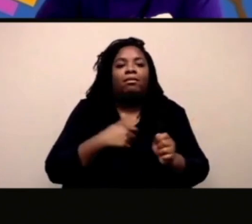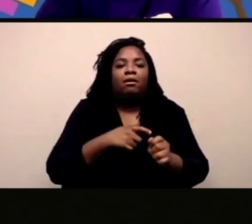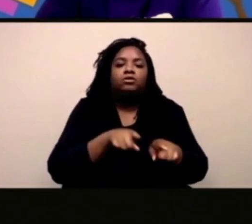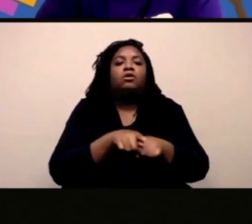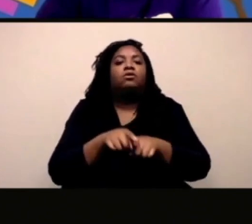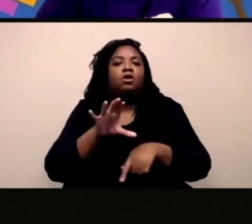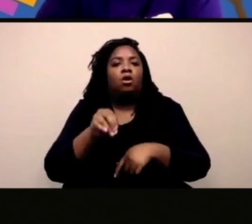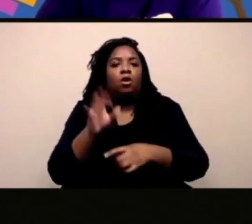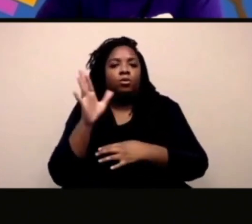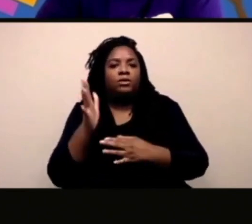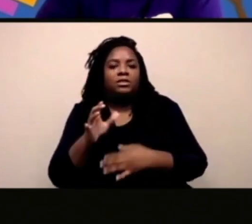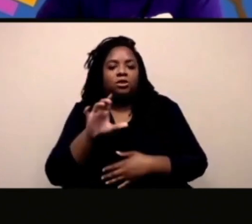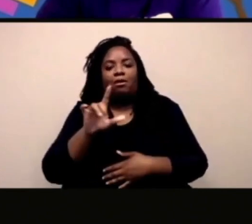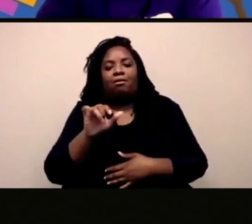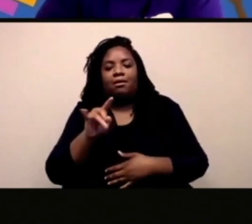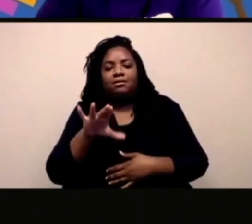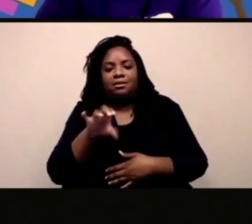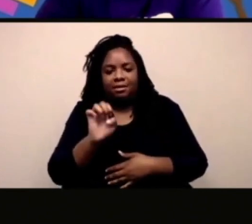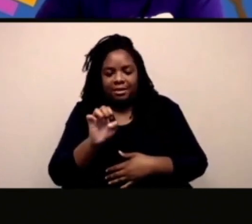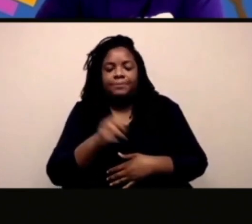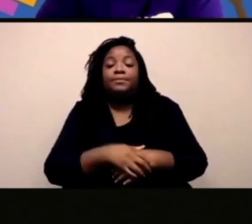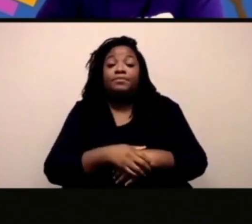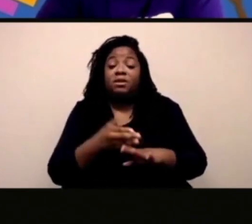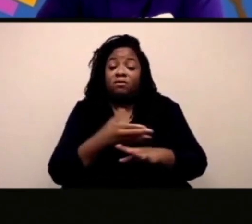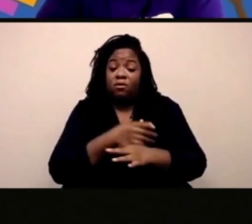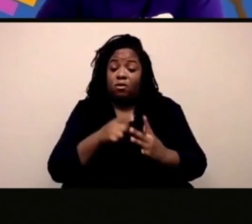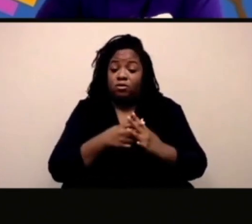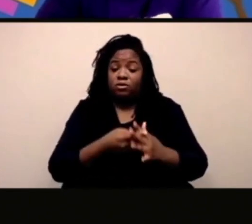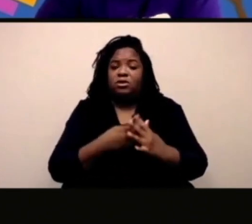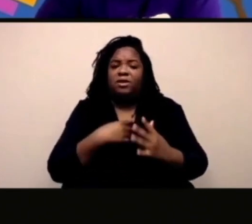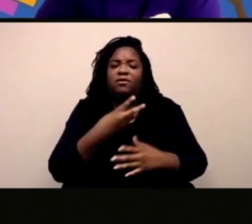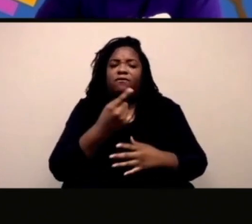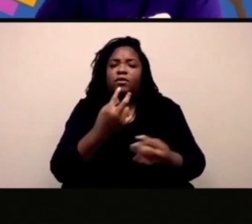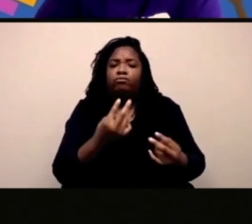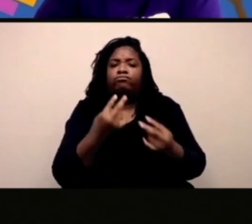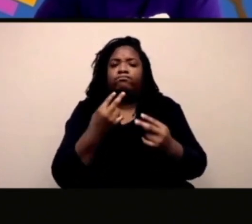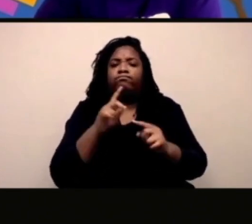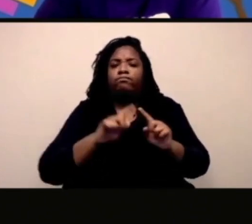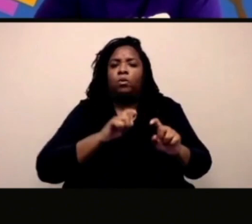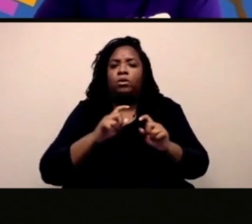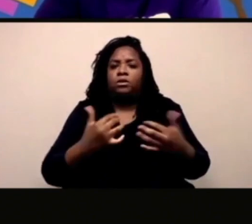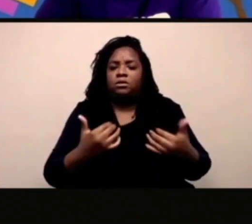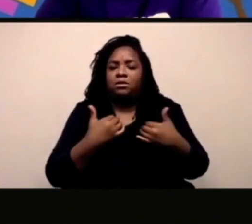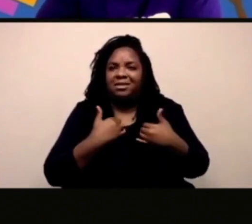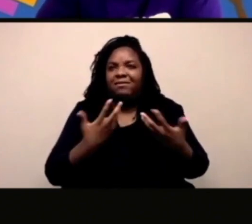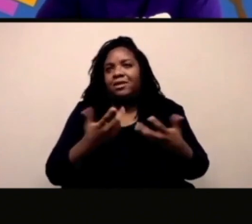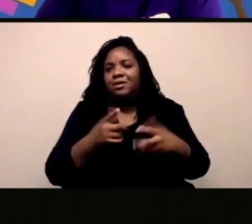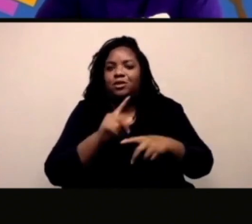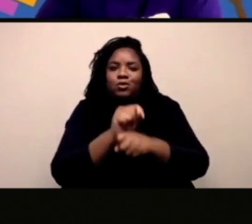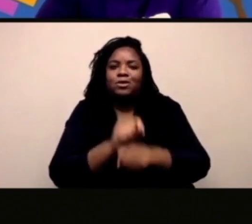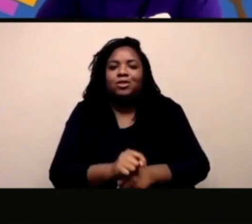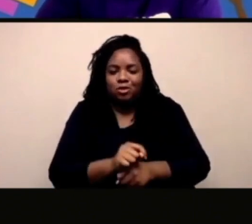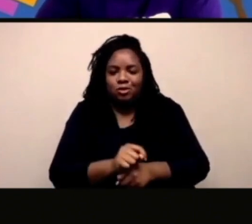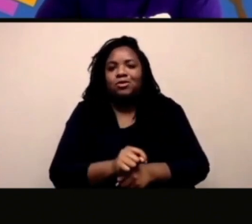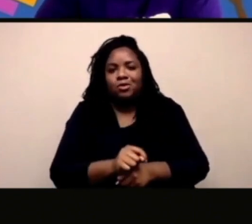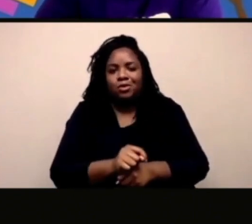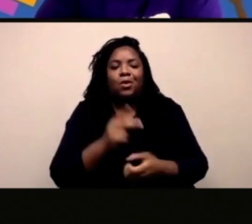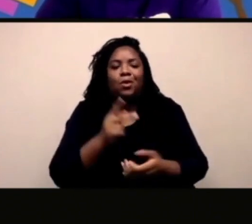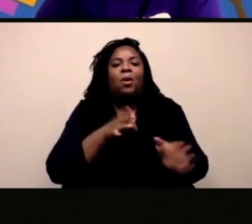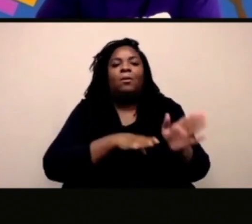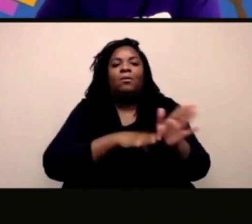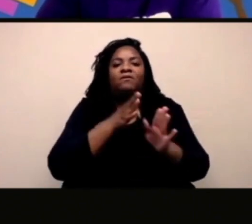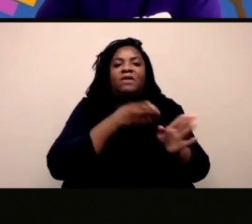the session. Before we get started, we have a couple of reflection questions in traditional professional